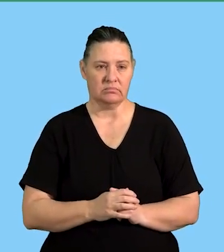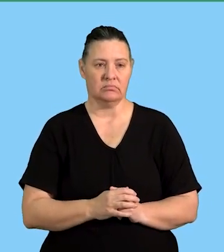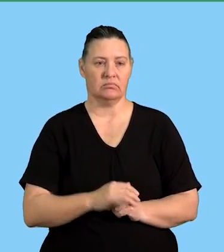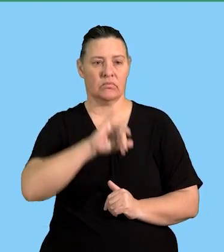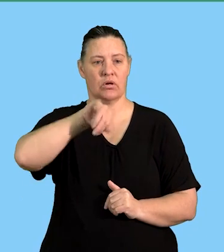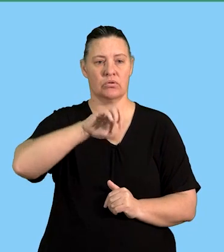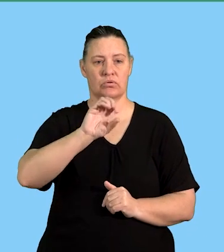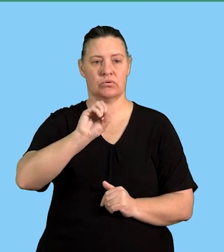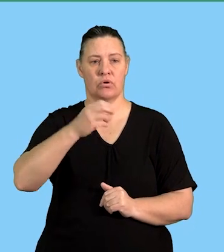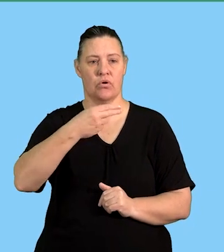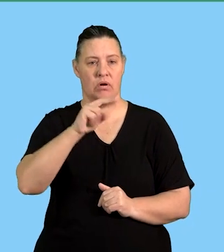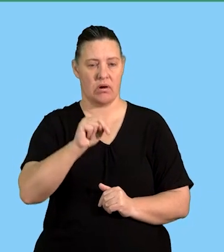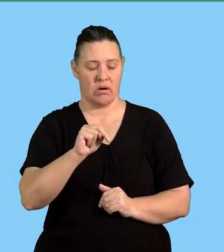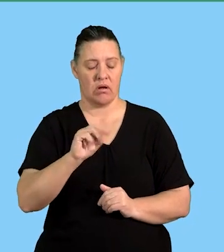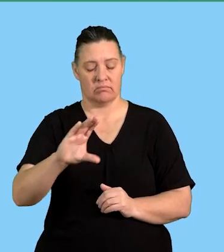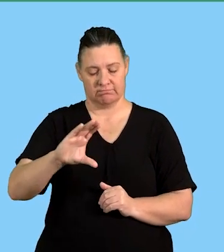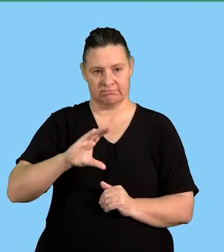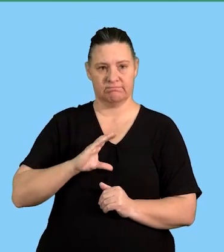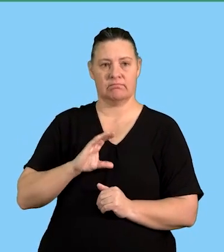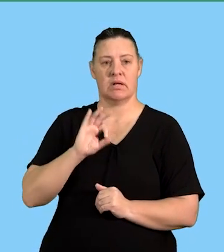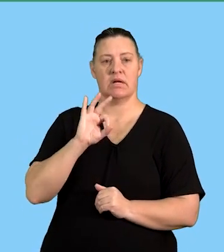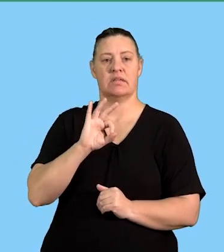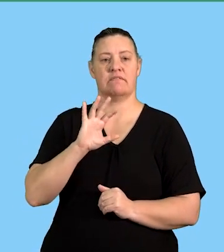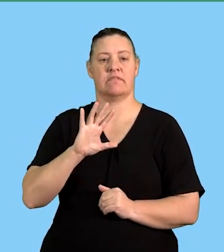We have John here. John inherited